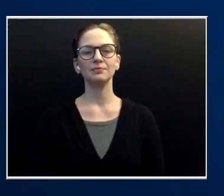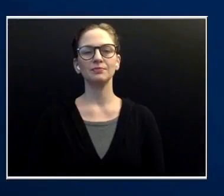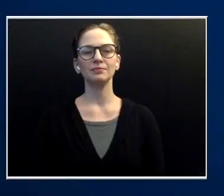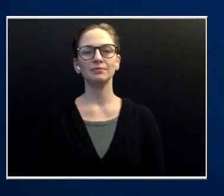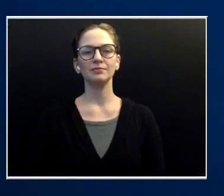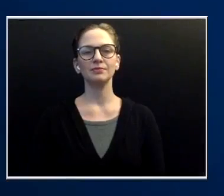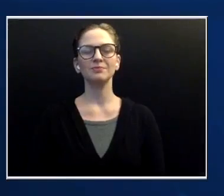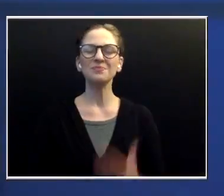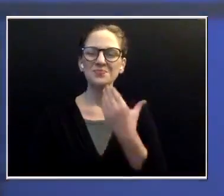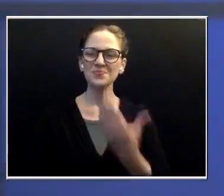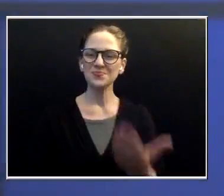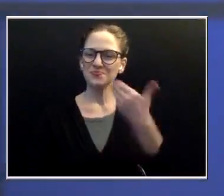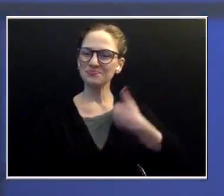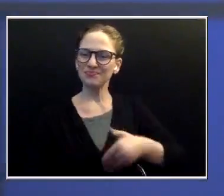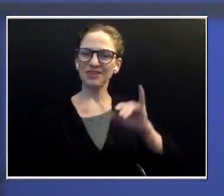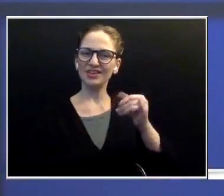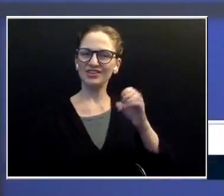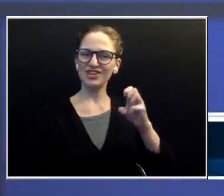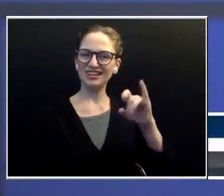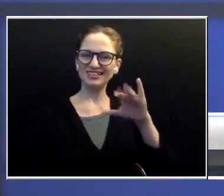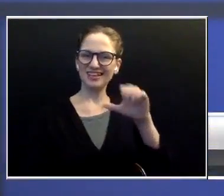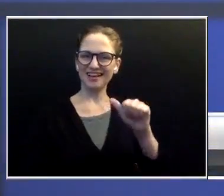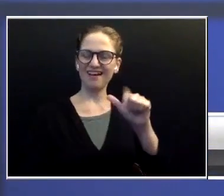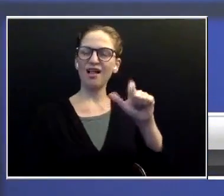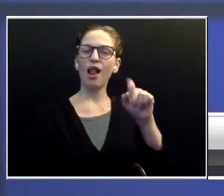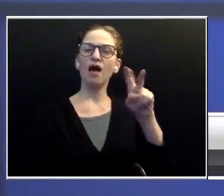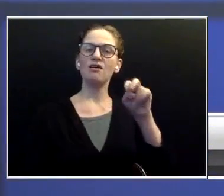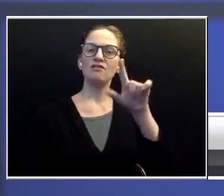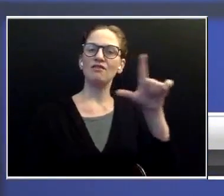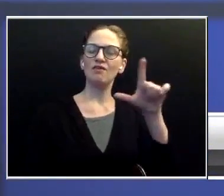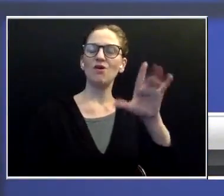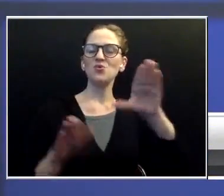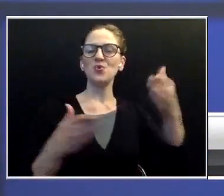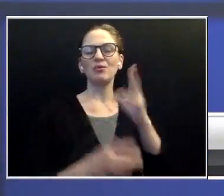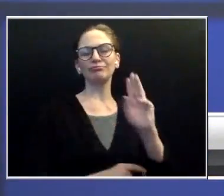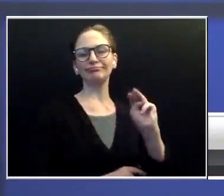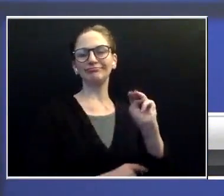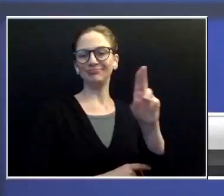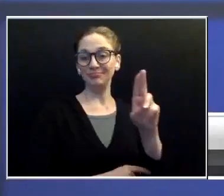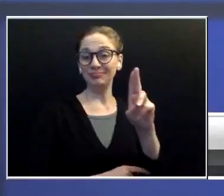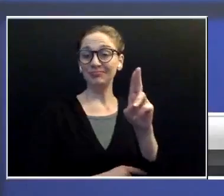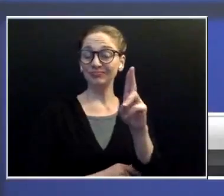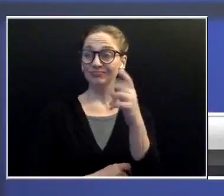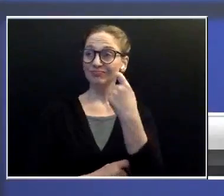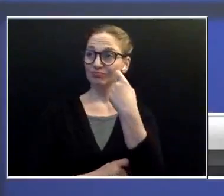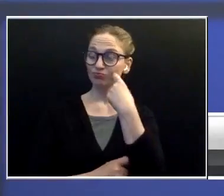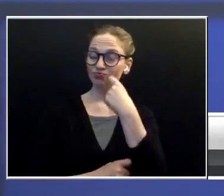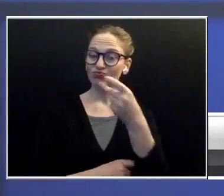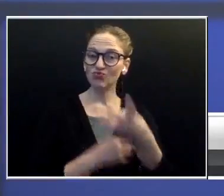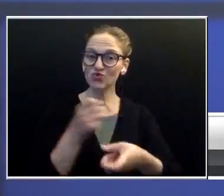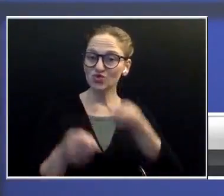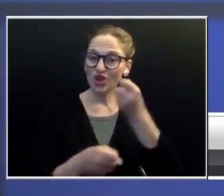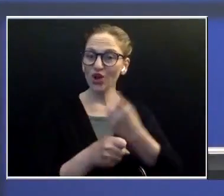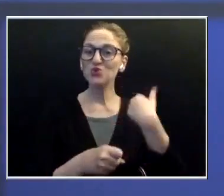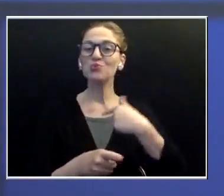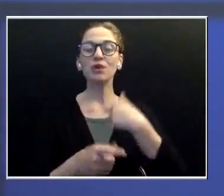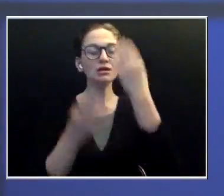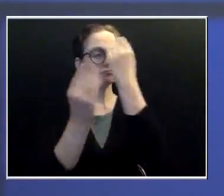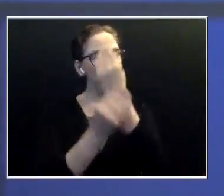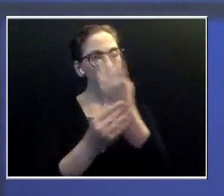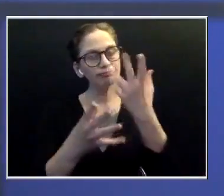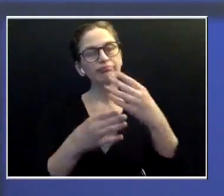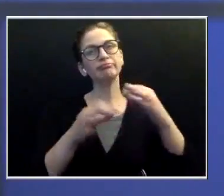Good morning, I'm Jessica Lovell, and welcome to the Morning Medical Update. Over the past few years, we have shared dozens of transplant stories on this